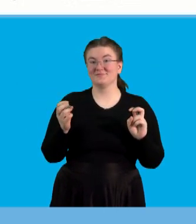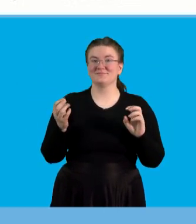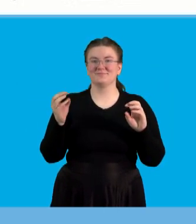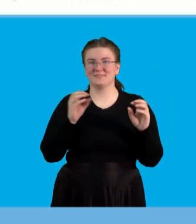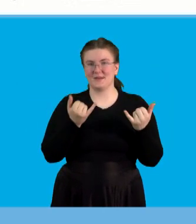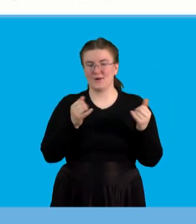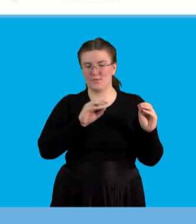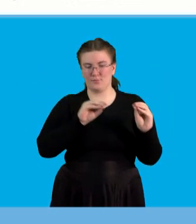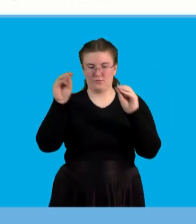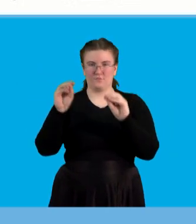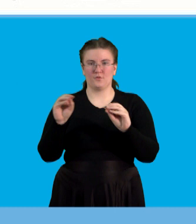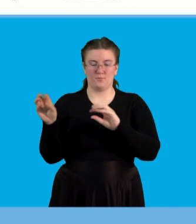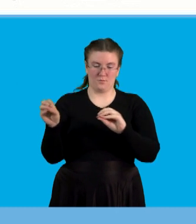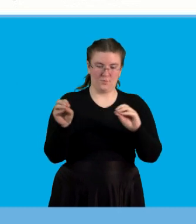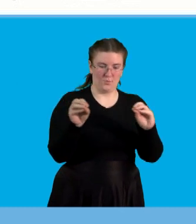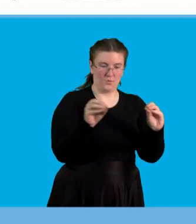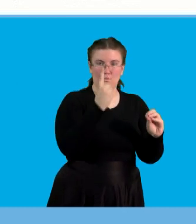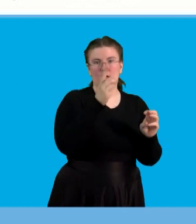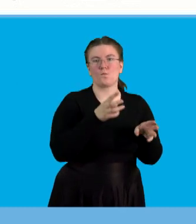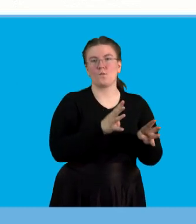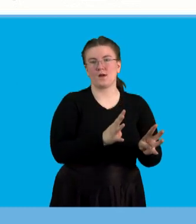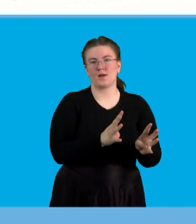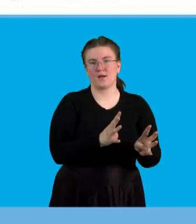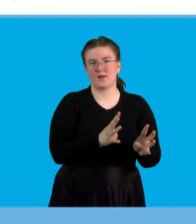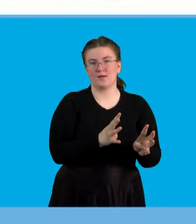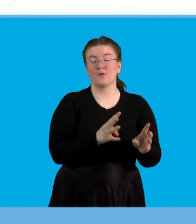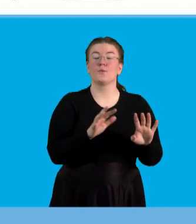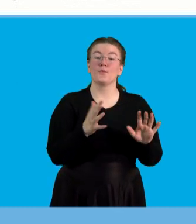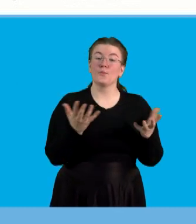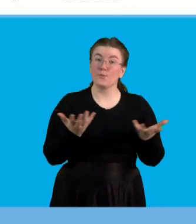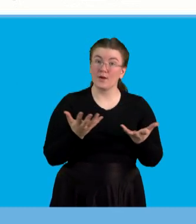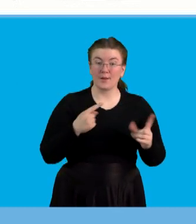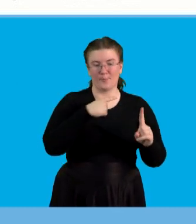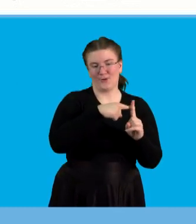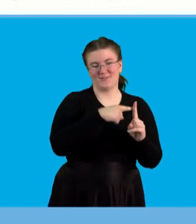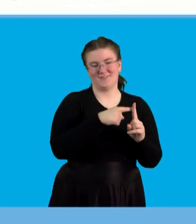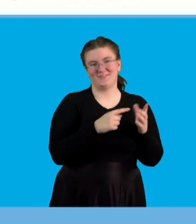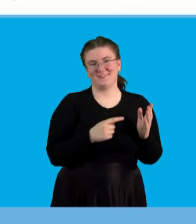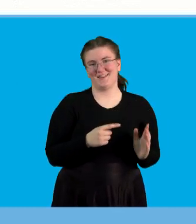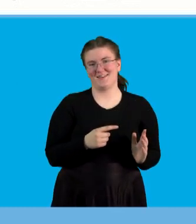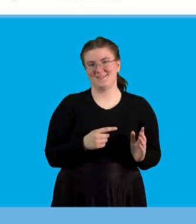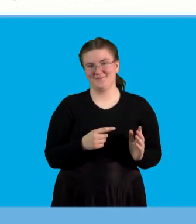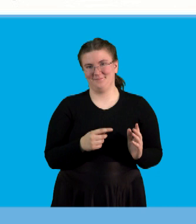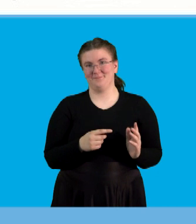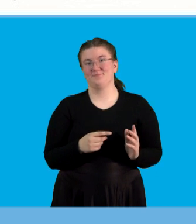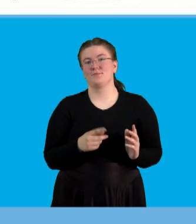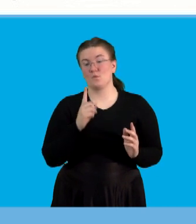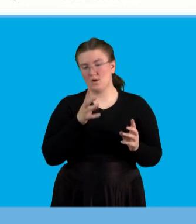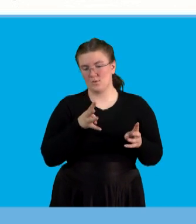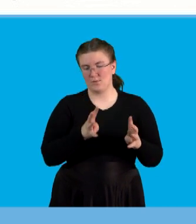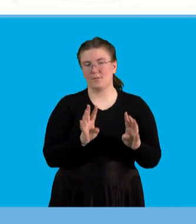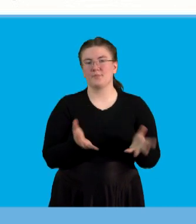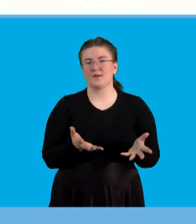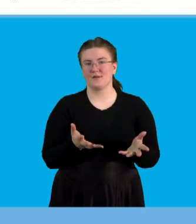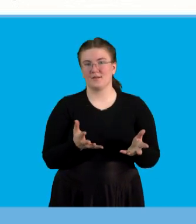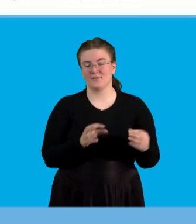begin to move towards the positive side of the cell. So now that means the electrons will start moving in one direction, in a certain direction, and